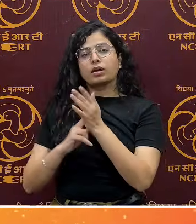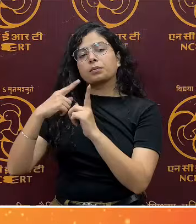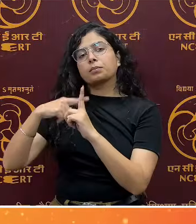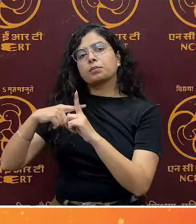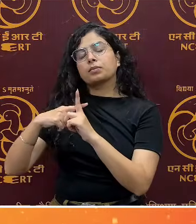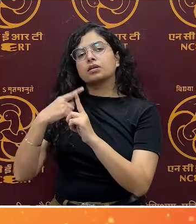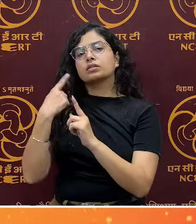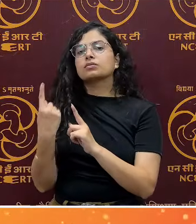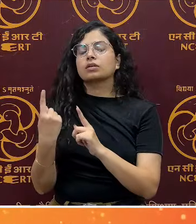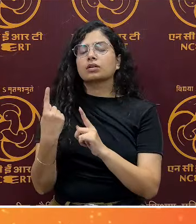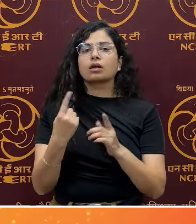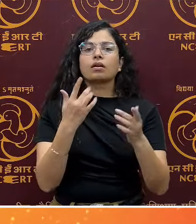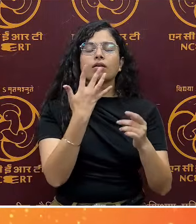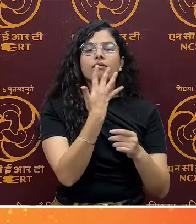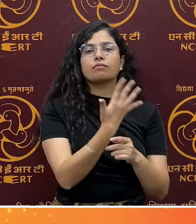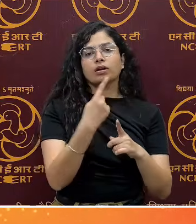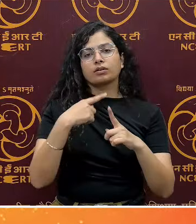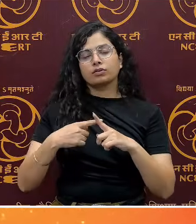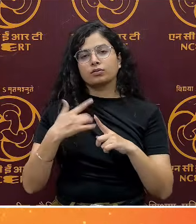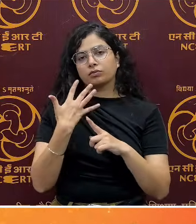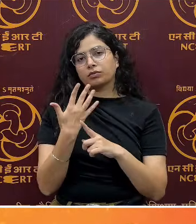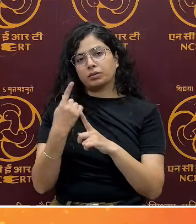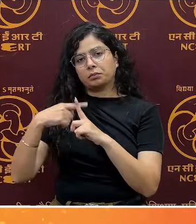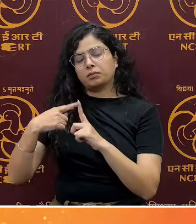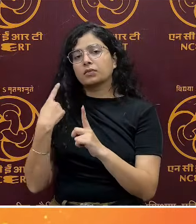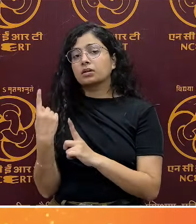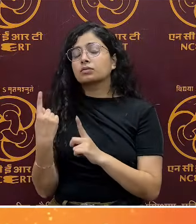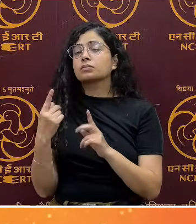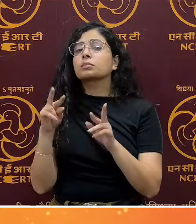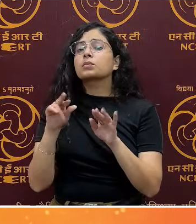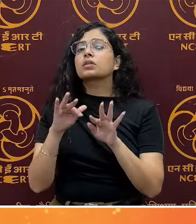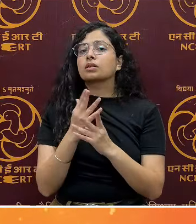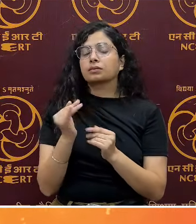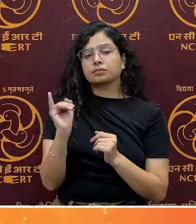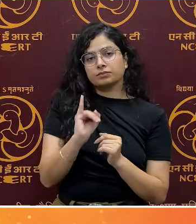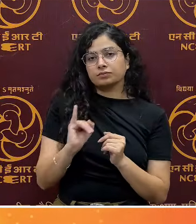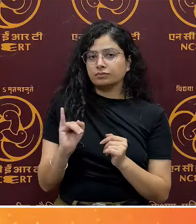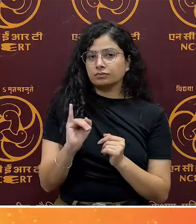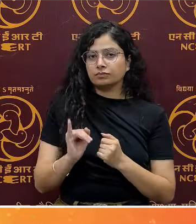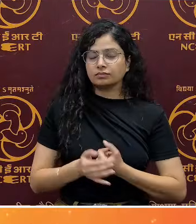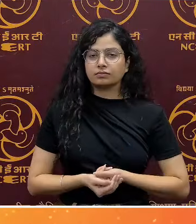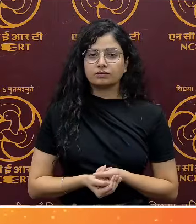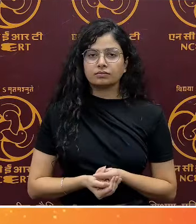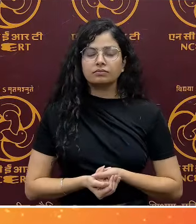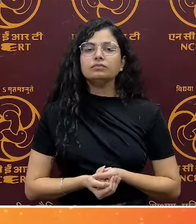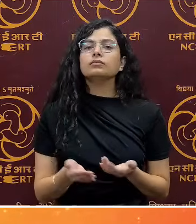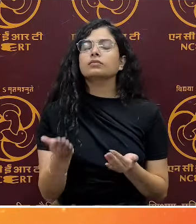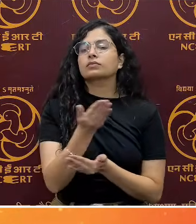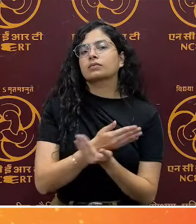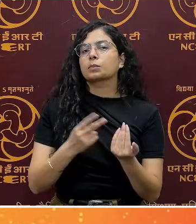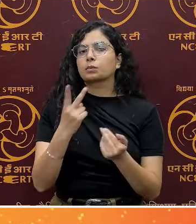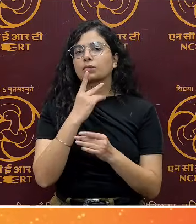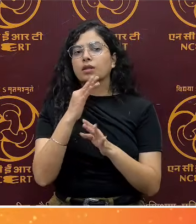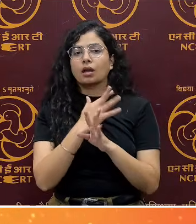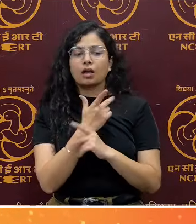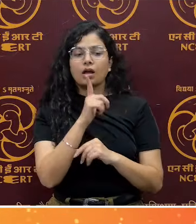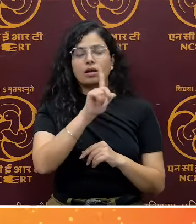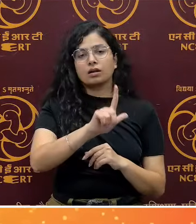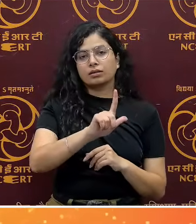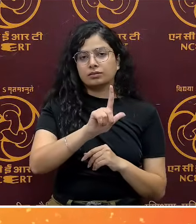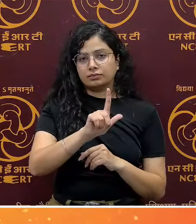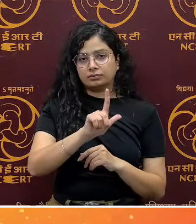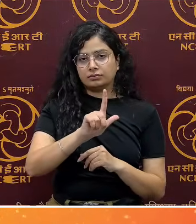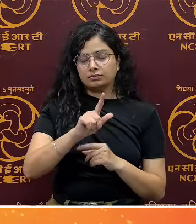into 5 plus 1, that means 6. We are trying to make that formula. So here you can see what is the length. Length